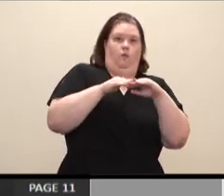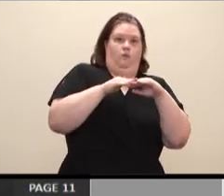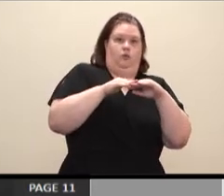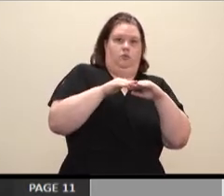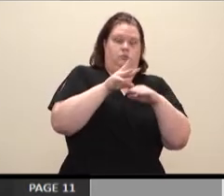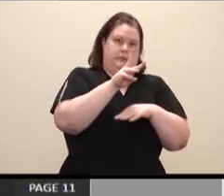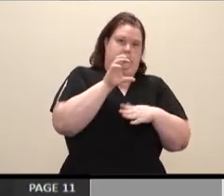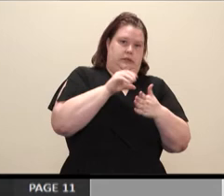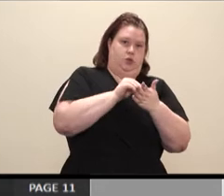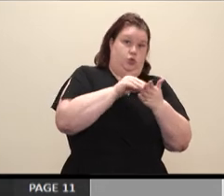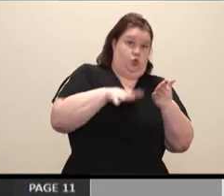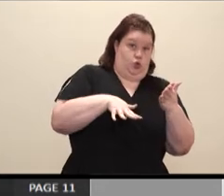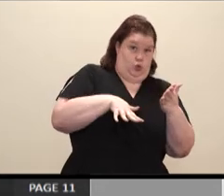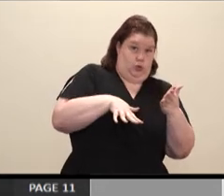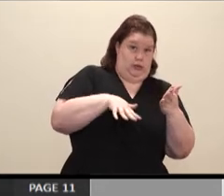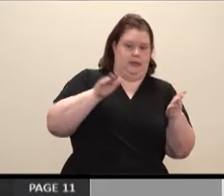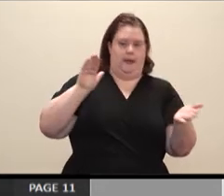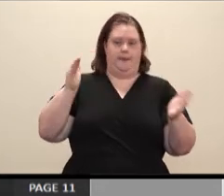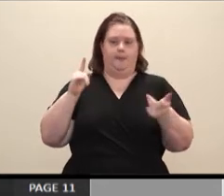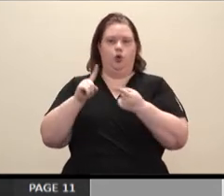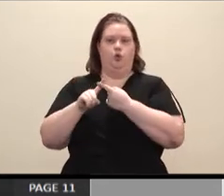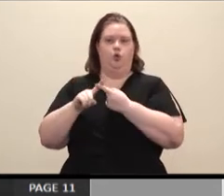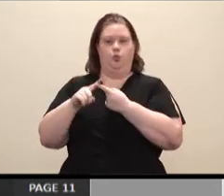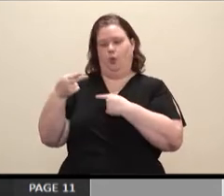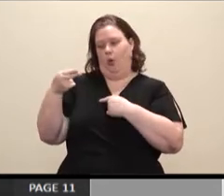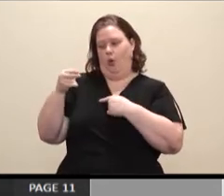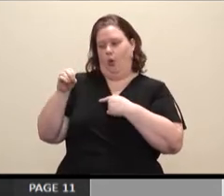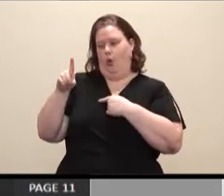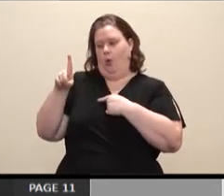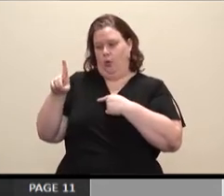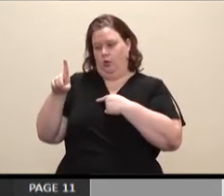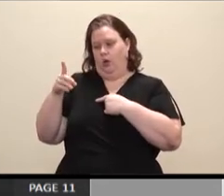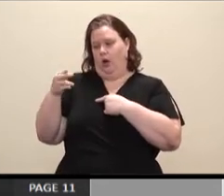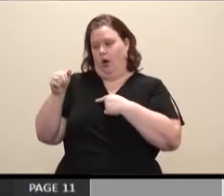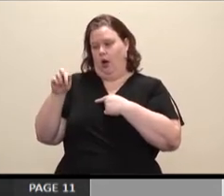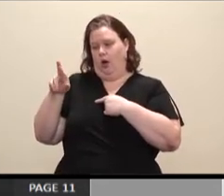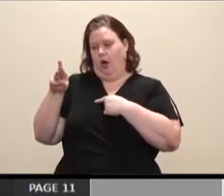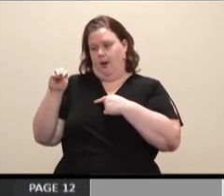hold harmless from what it looks like it would have been based on the third 6 weeks.